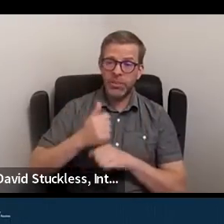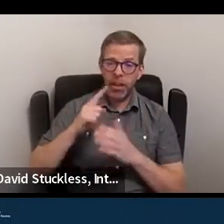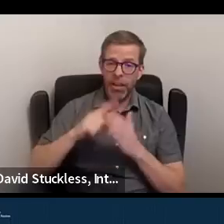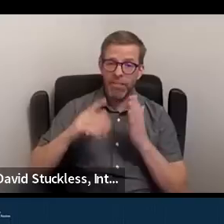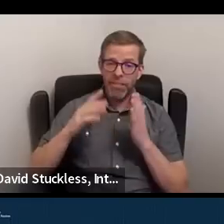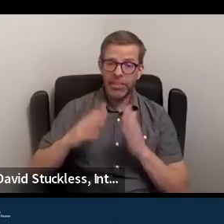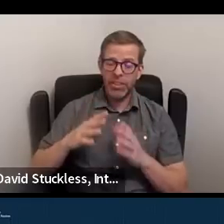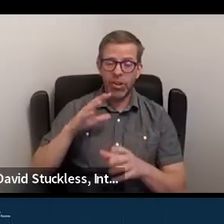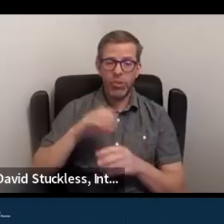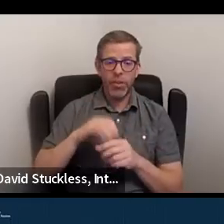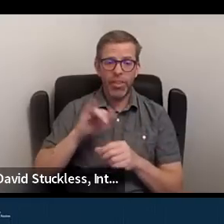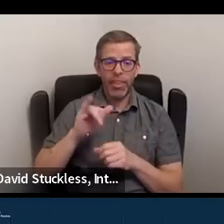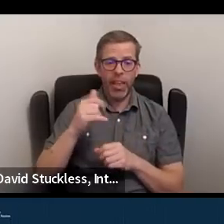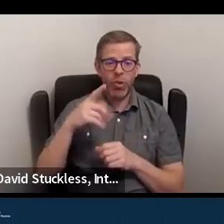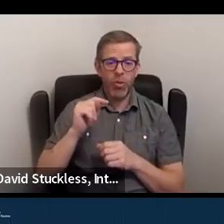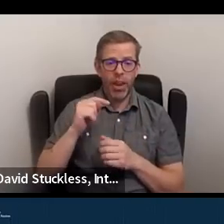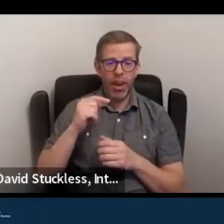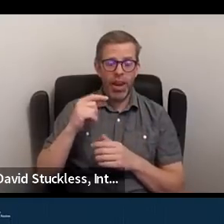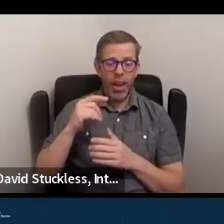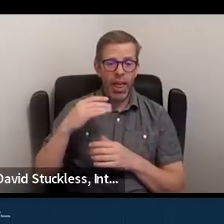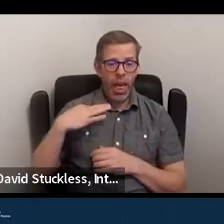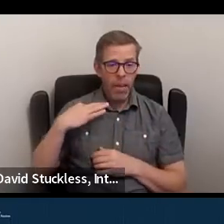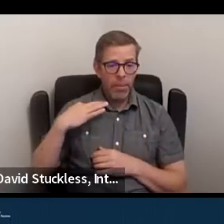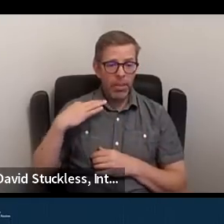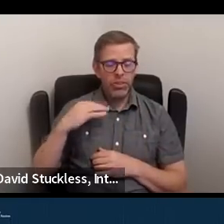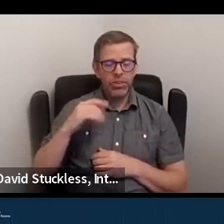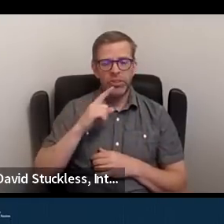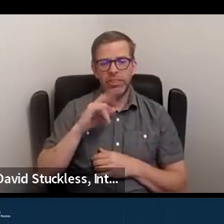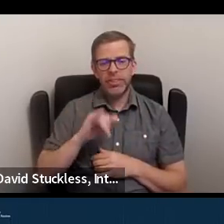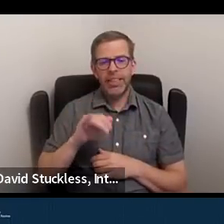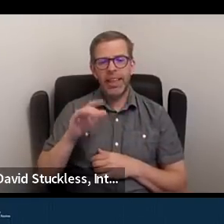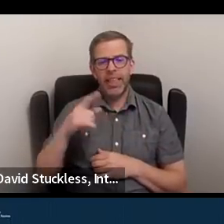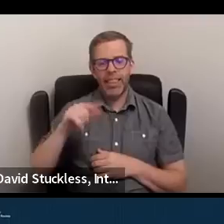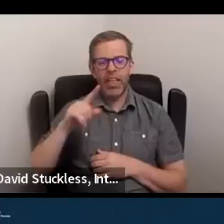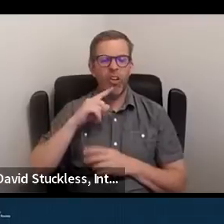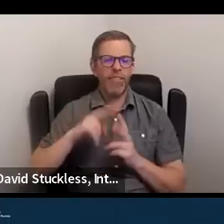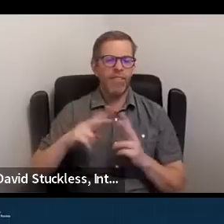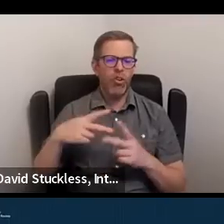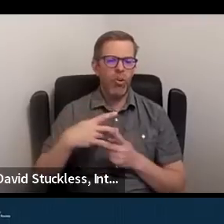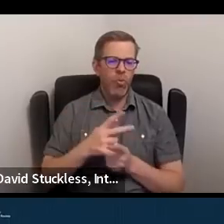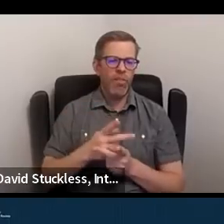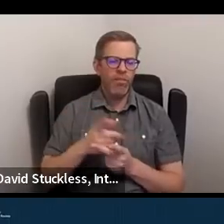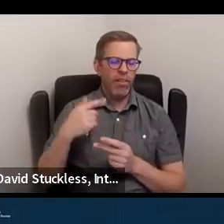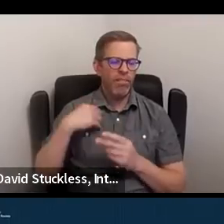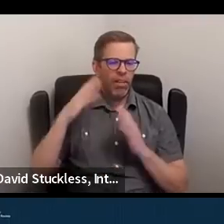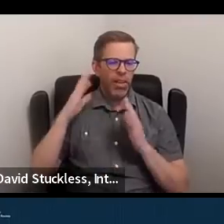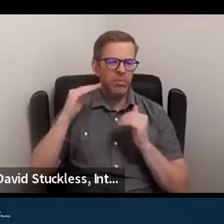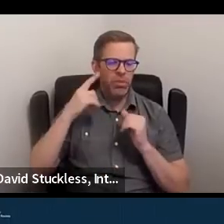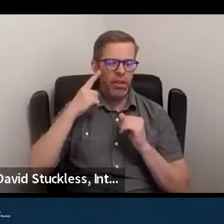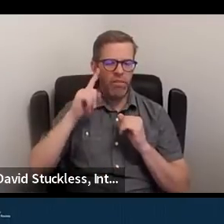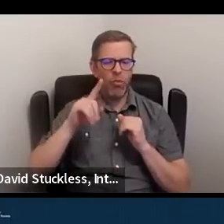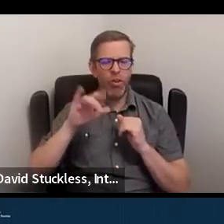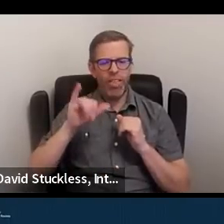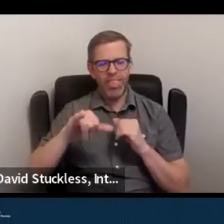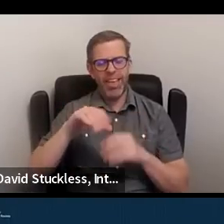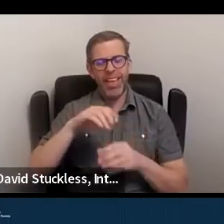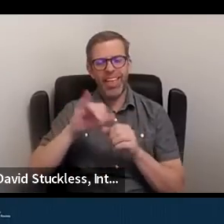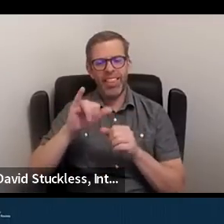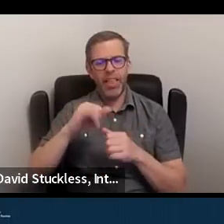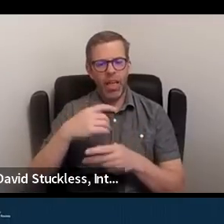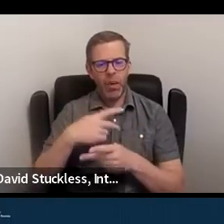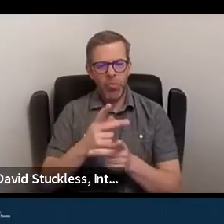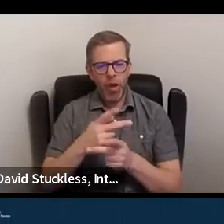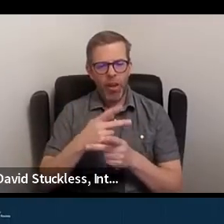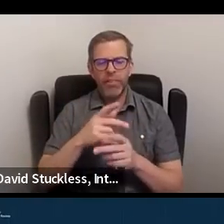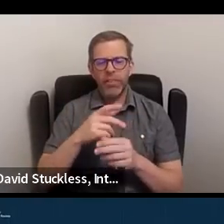within a grant application is that they're very productive, and there's an expectations for that in that productivity